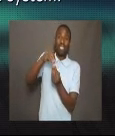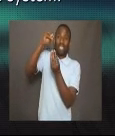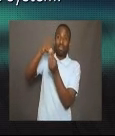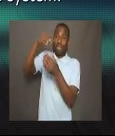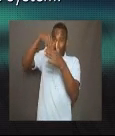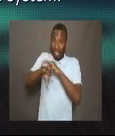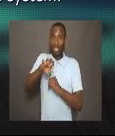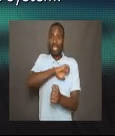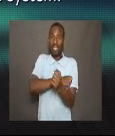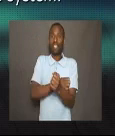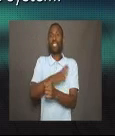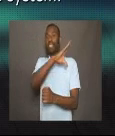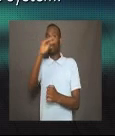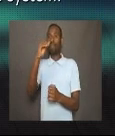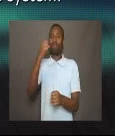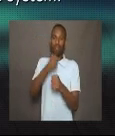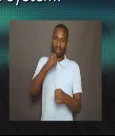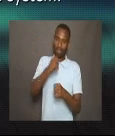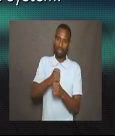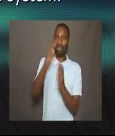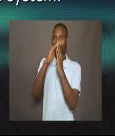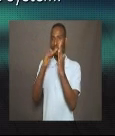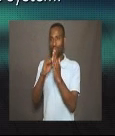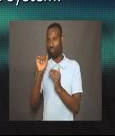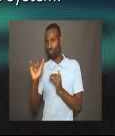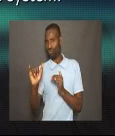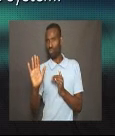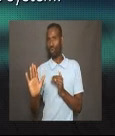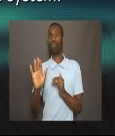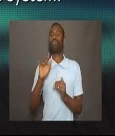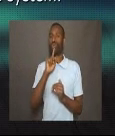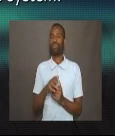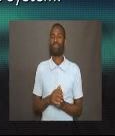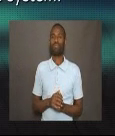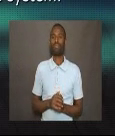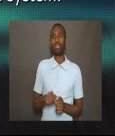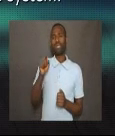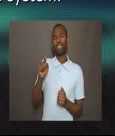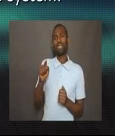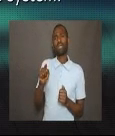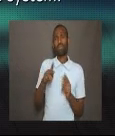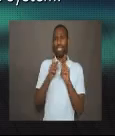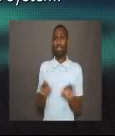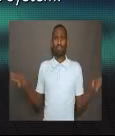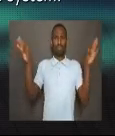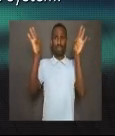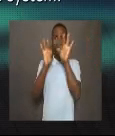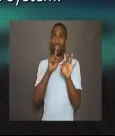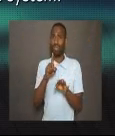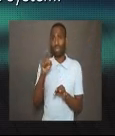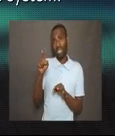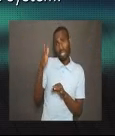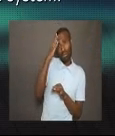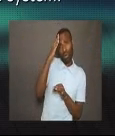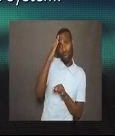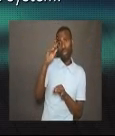and the work done by the system. It is important to note that there are